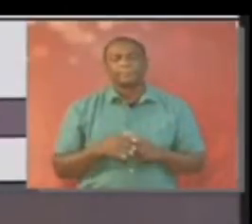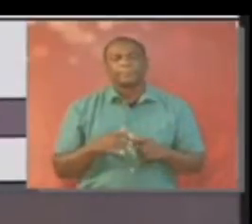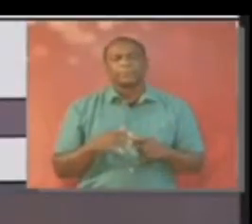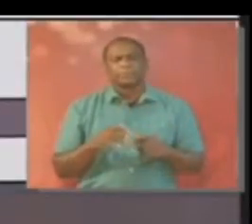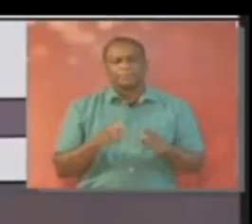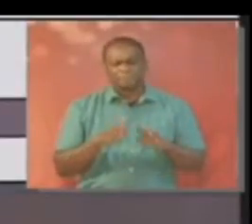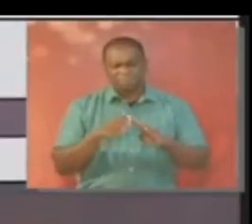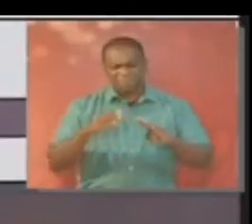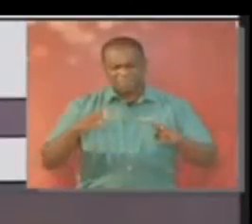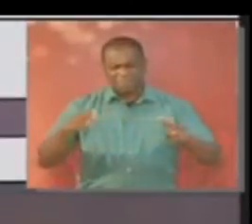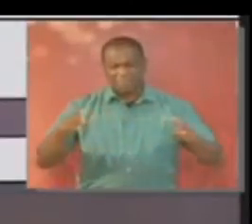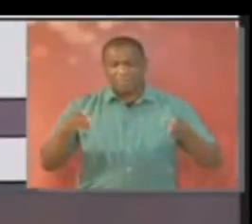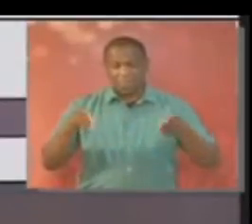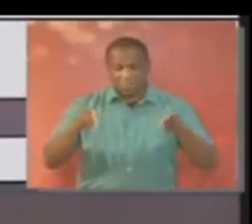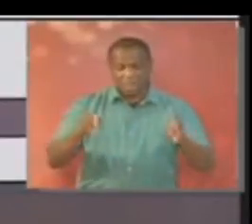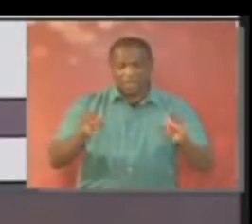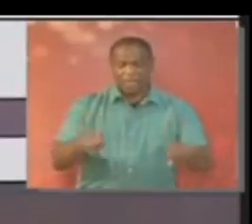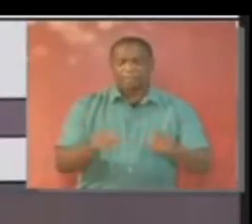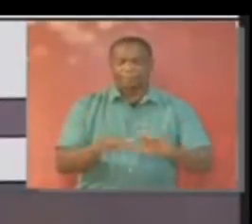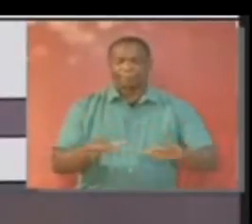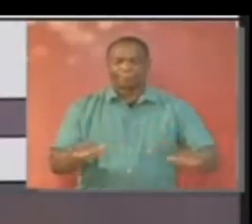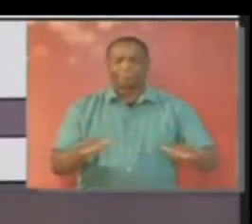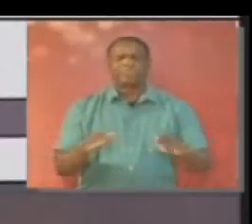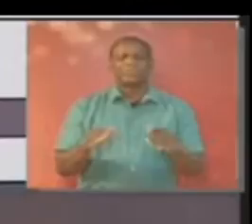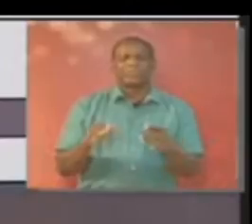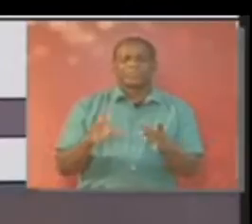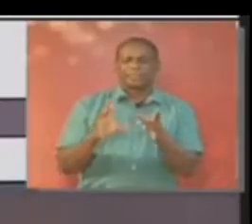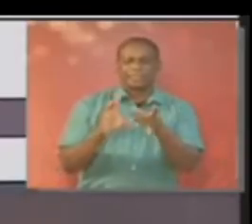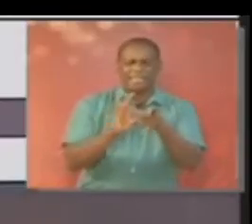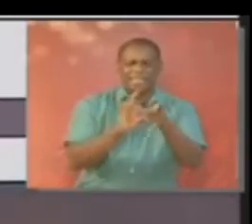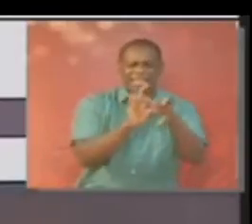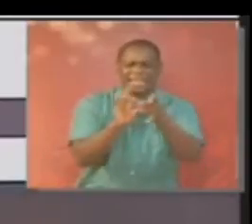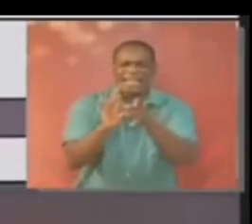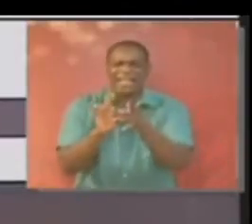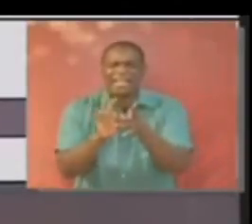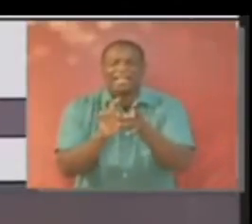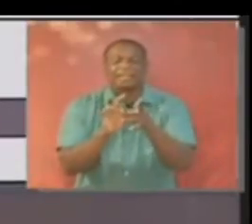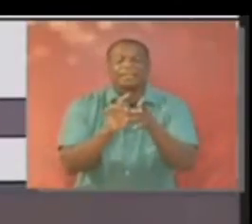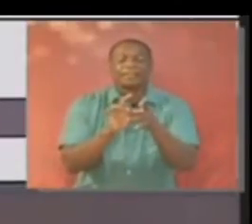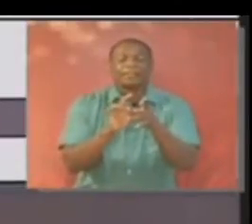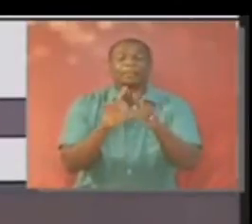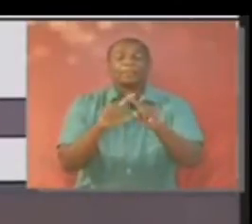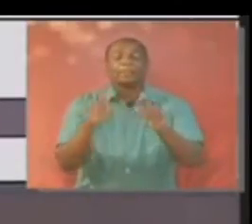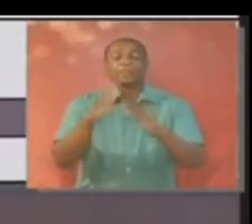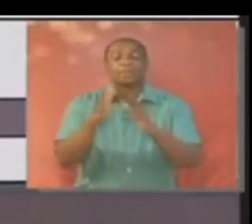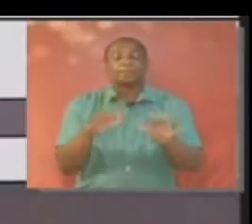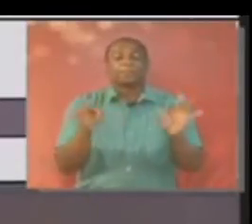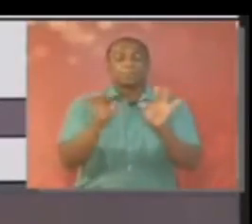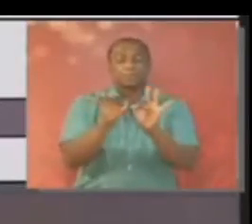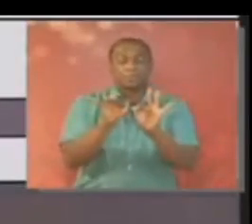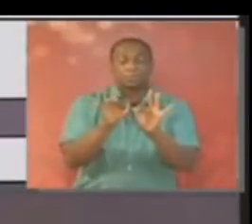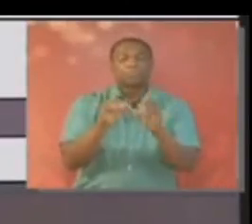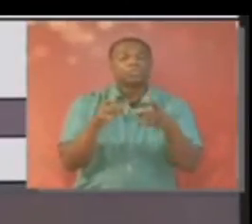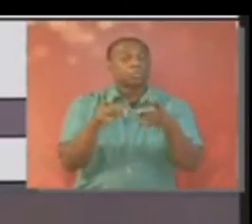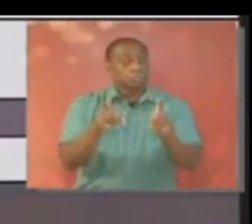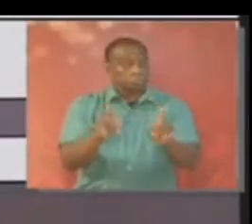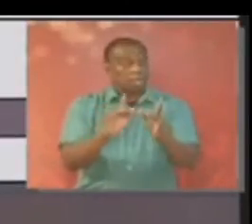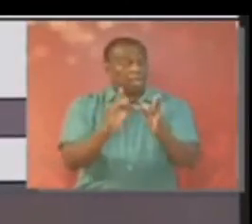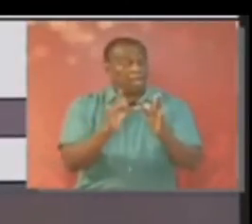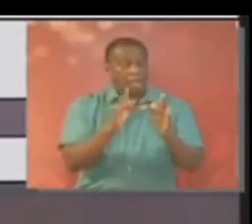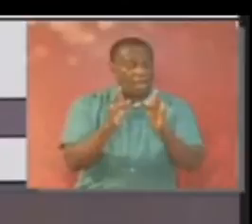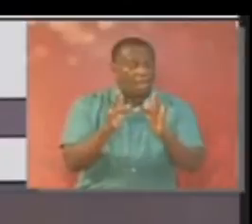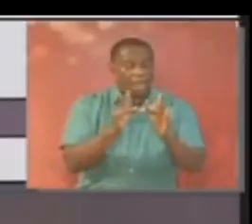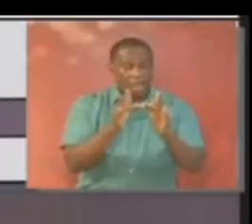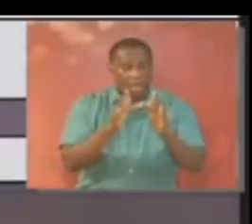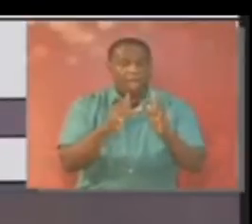looking at the online interactions, we need to supervise our children when they do have these online interactions. Because, of course, we